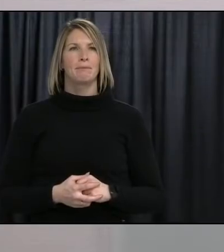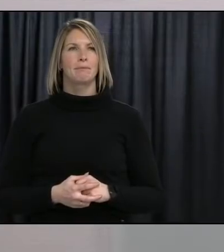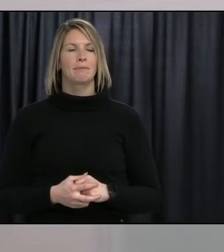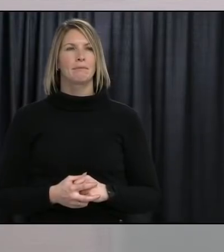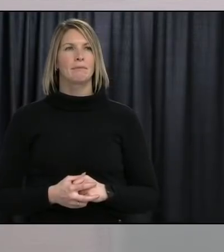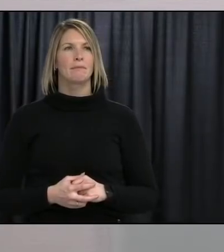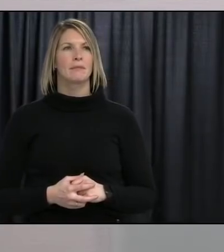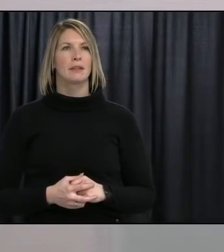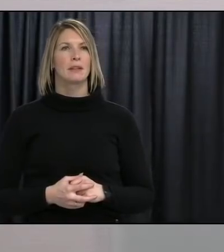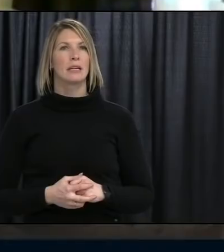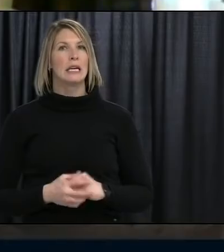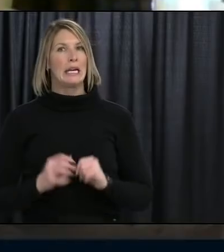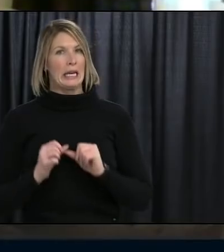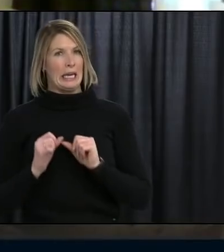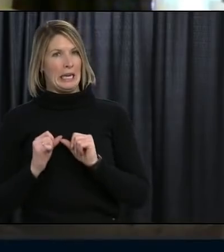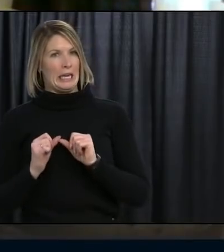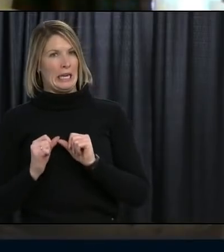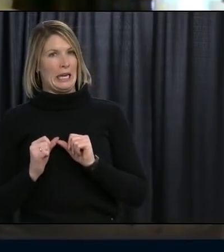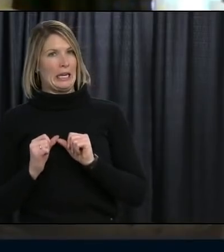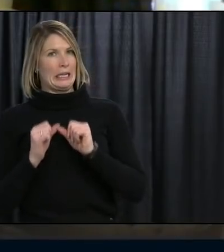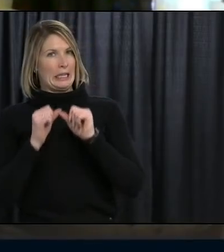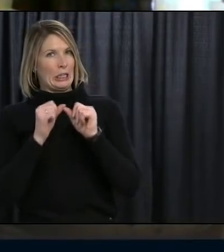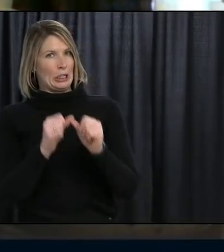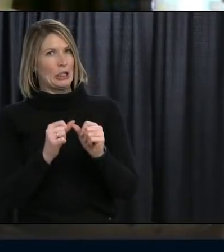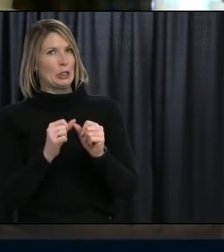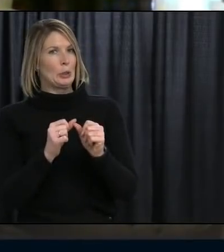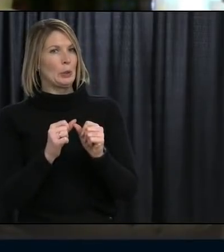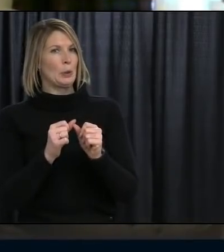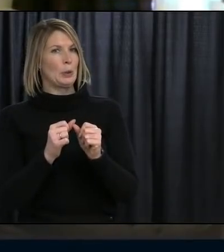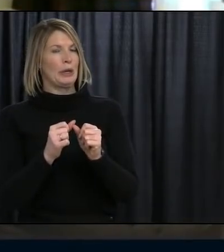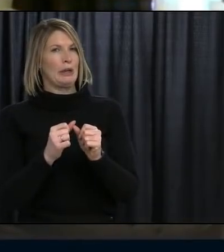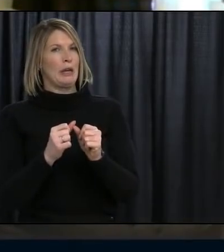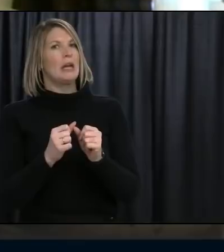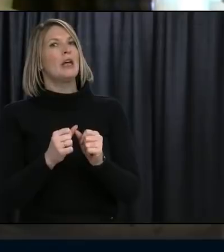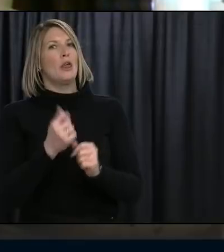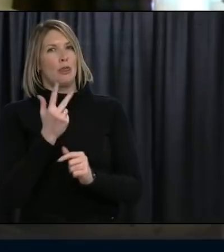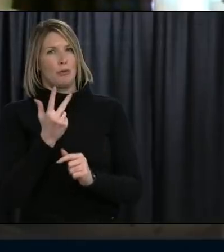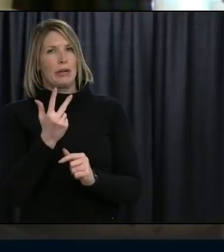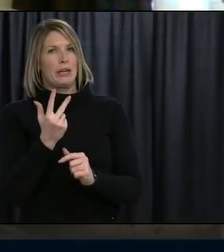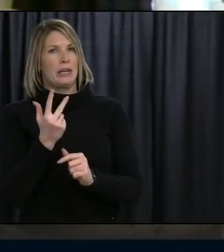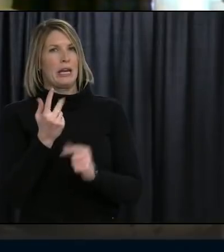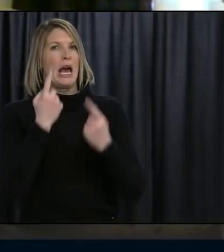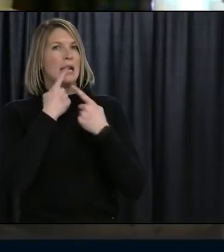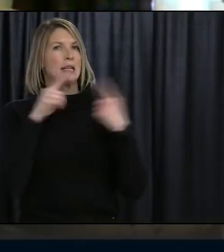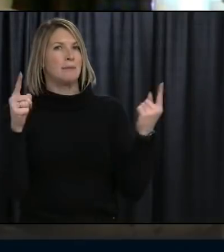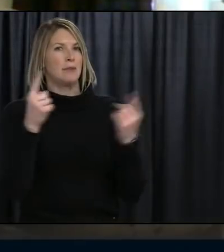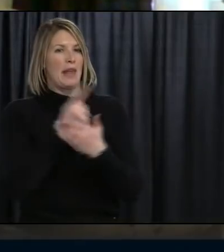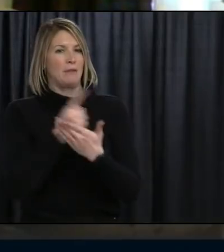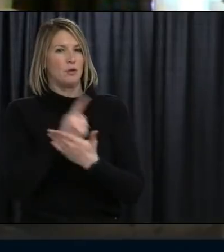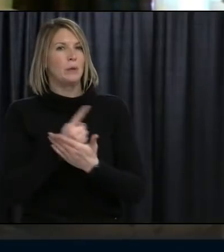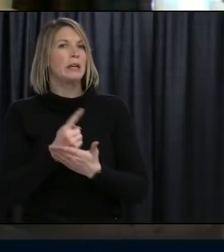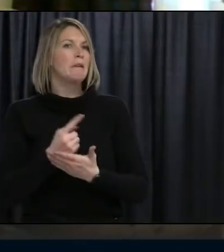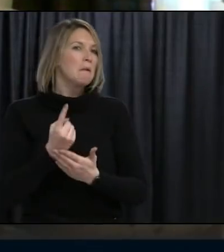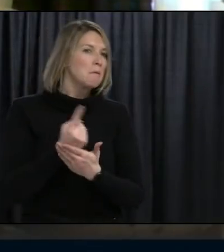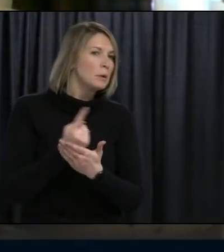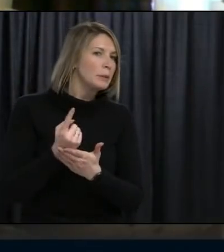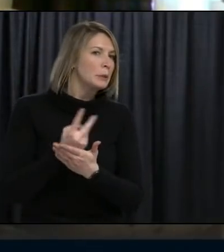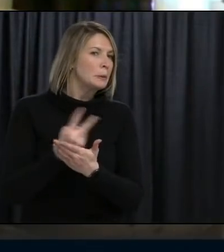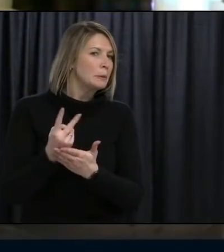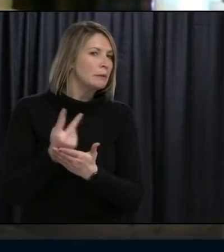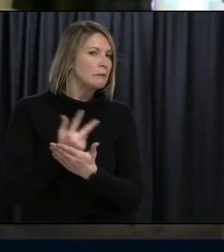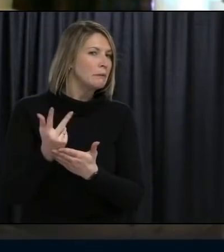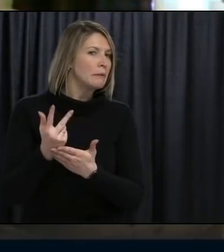We'll continue at 3 briefings for the first few weeks and see how the numbers go, and judge accordingly and make changes from